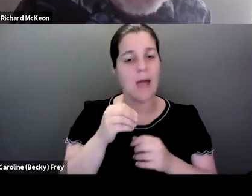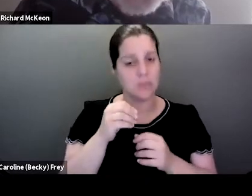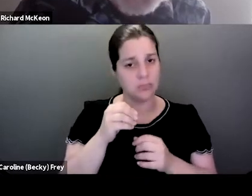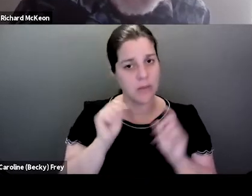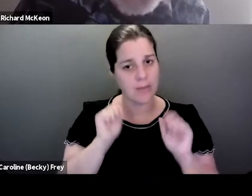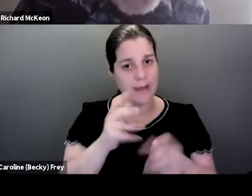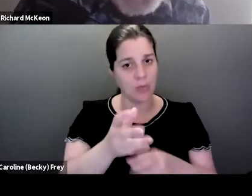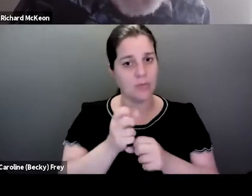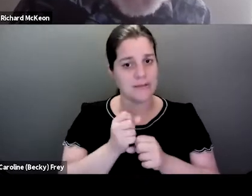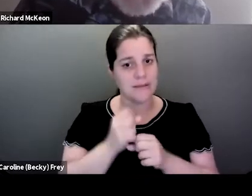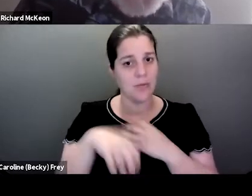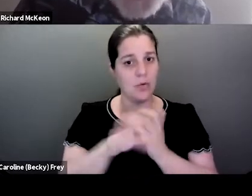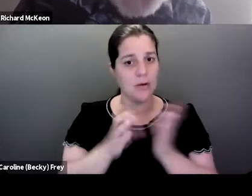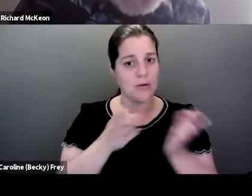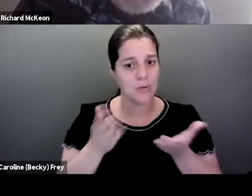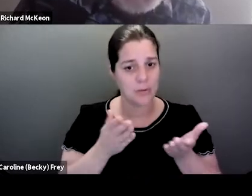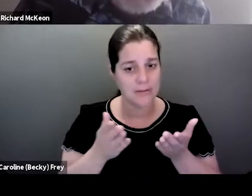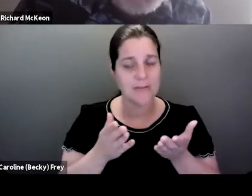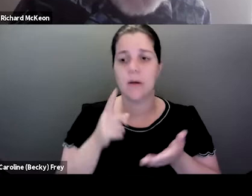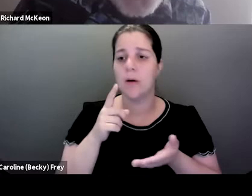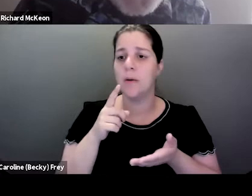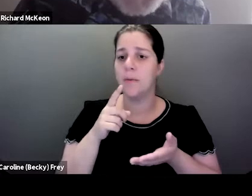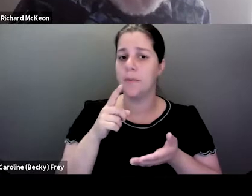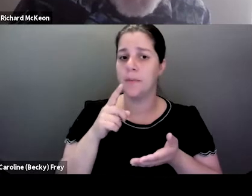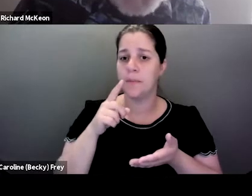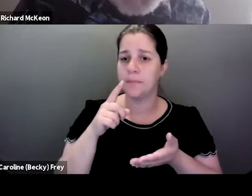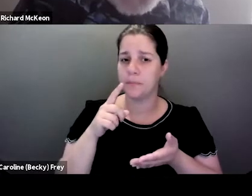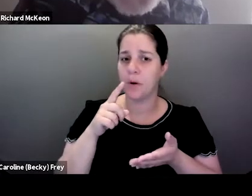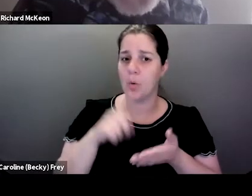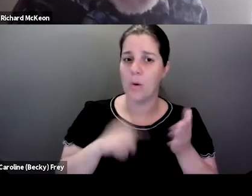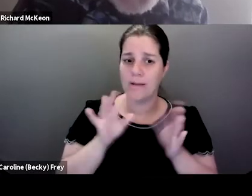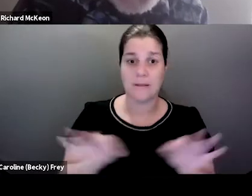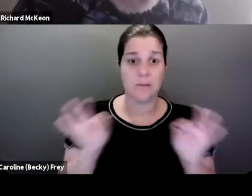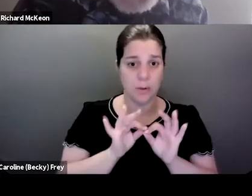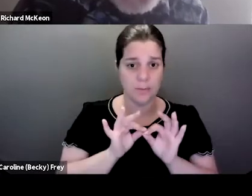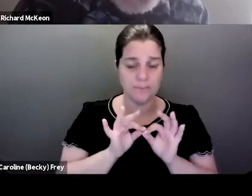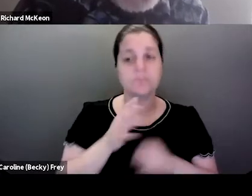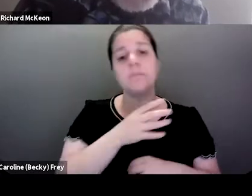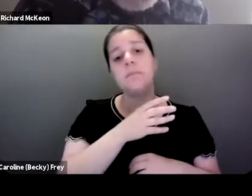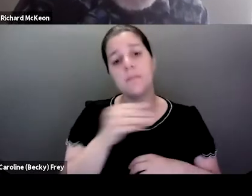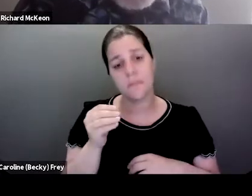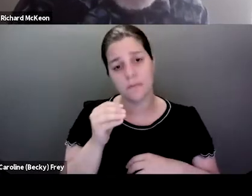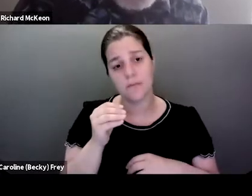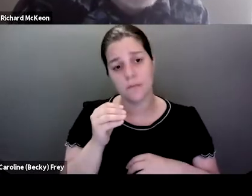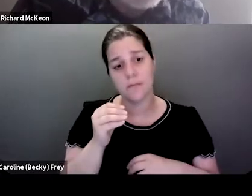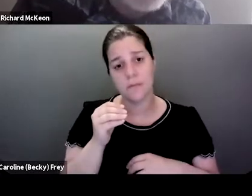crisis services that are important. And